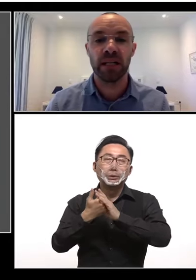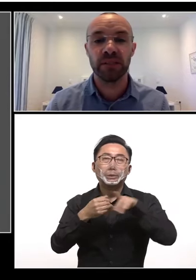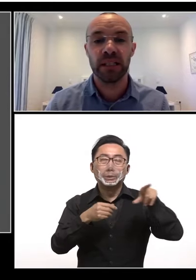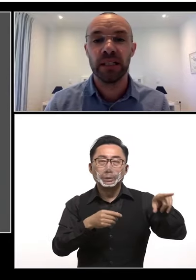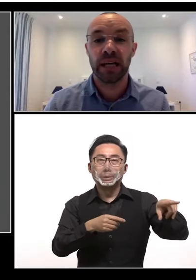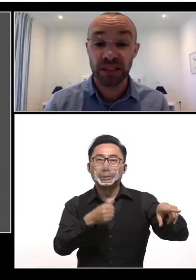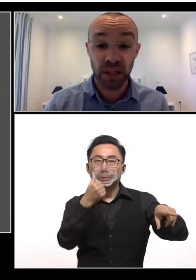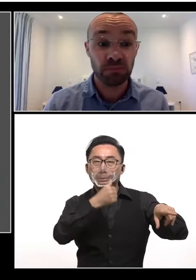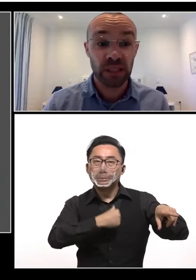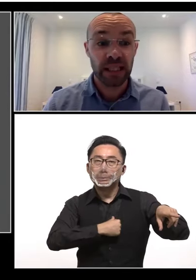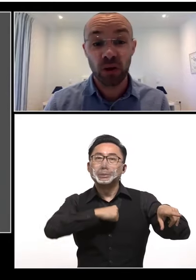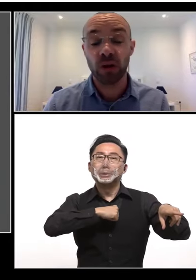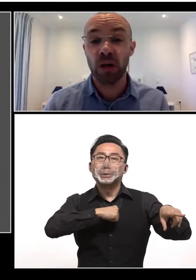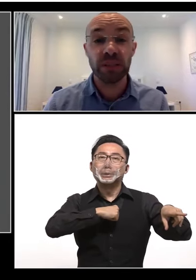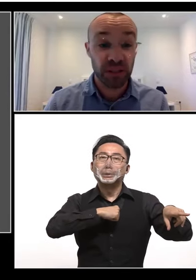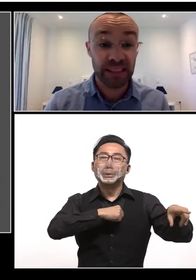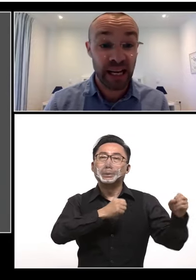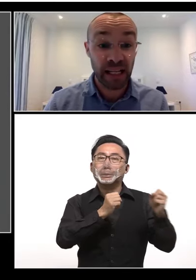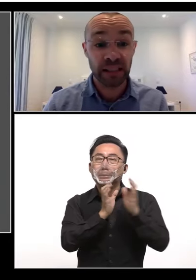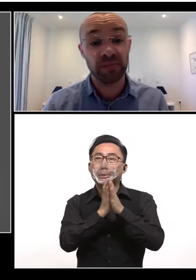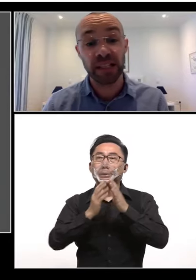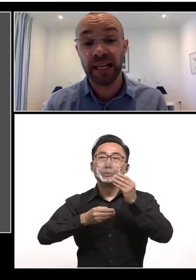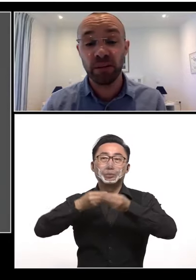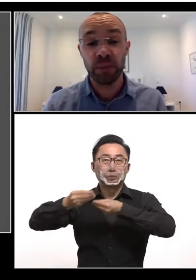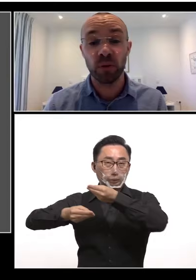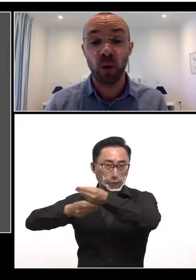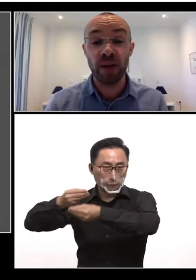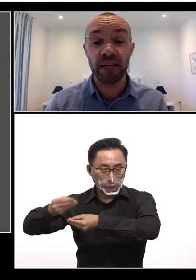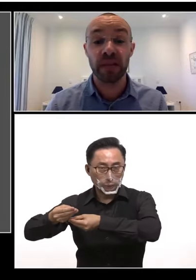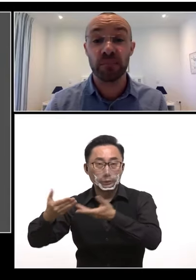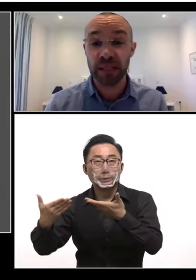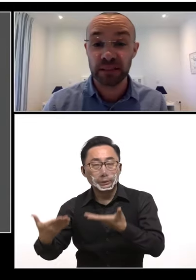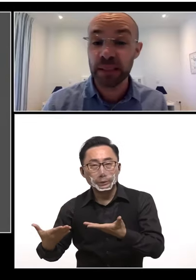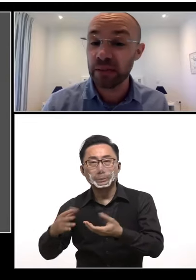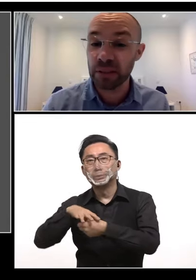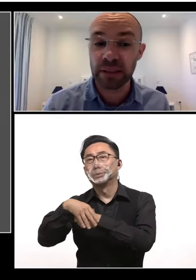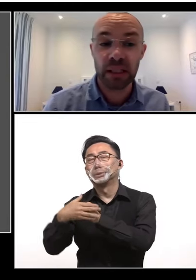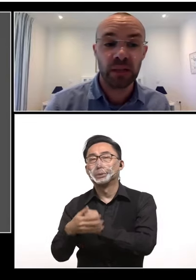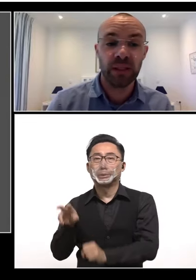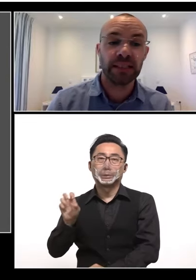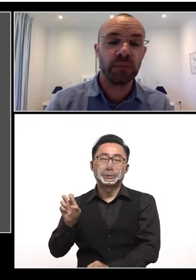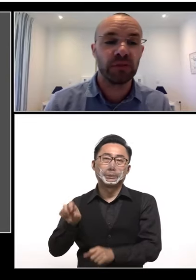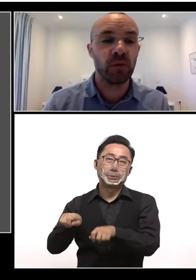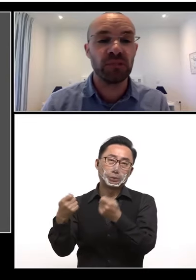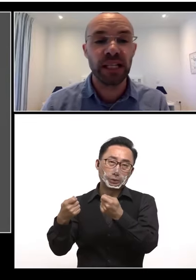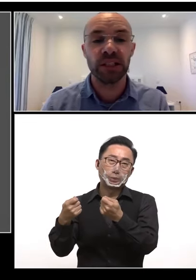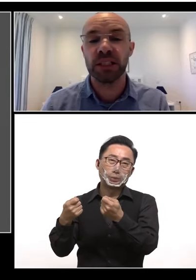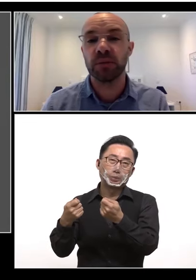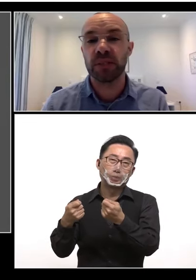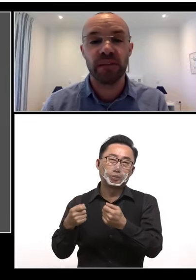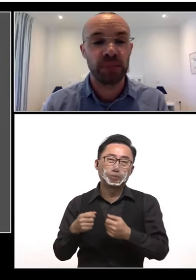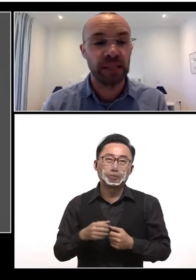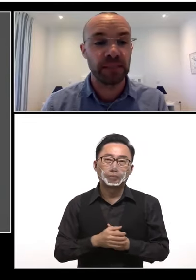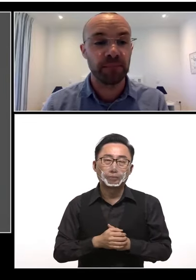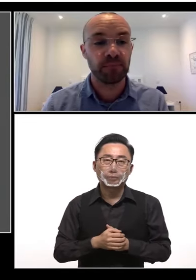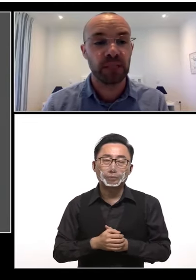lives. And so it's not uncommon to this day to find hearing people wearing the mask of benevolence when they attempt to form relationships with deaf